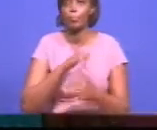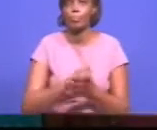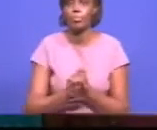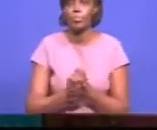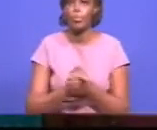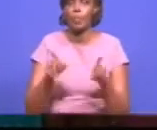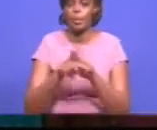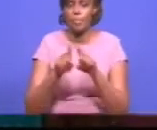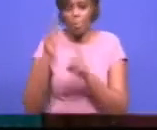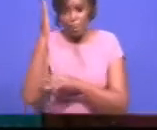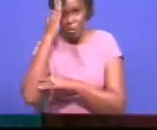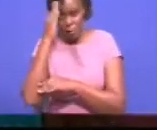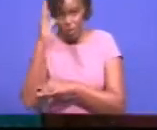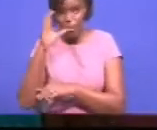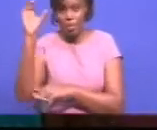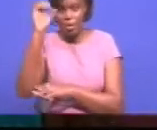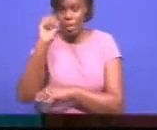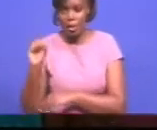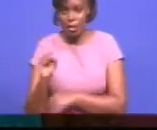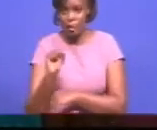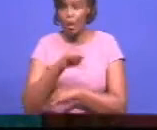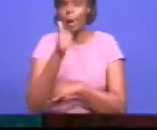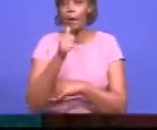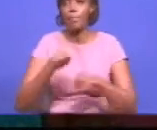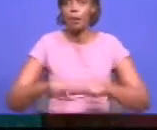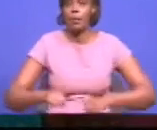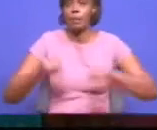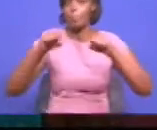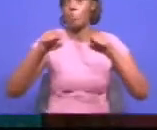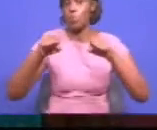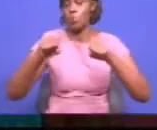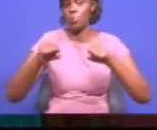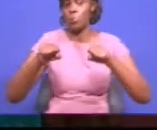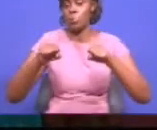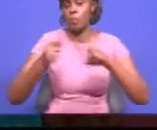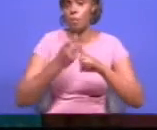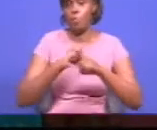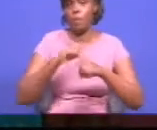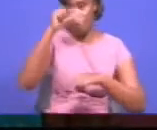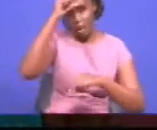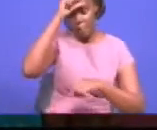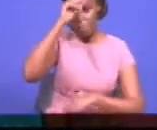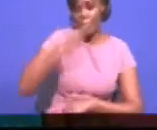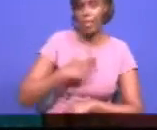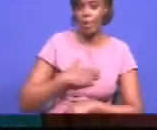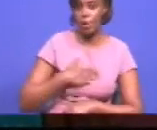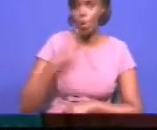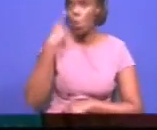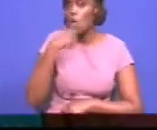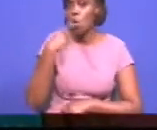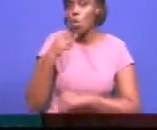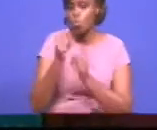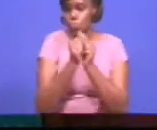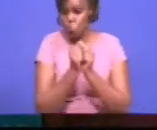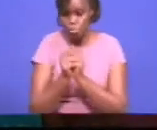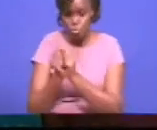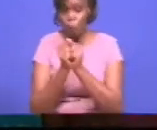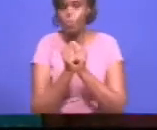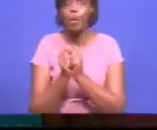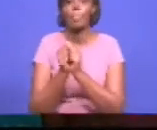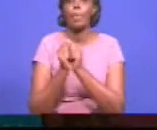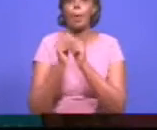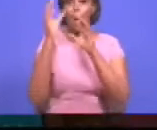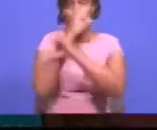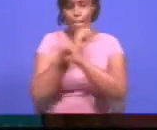May I also recognize Cabinet Secretaries and other senior officials from our government who are accompanying Her Excellency to